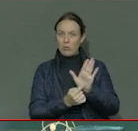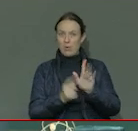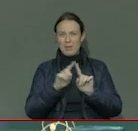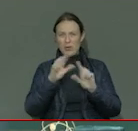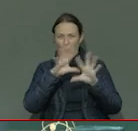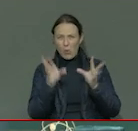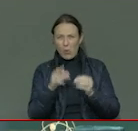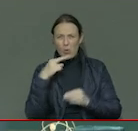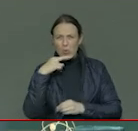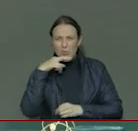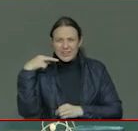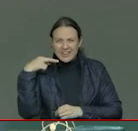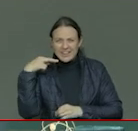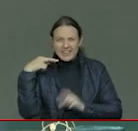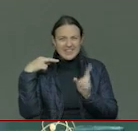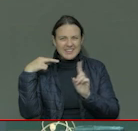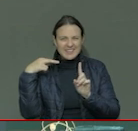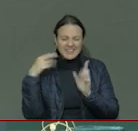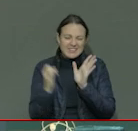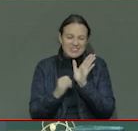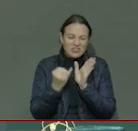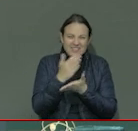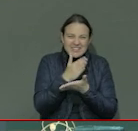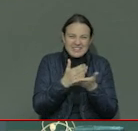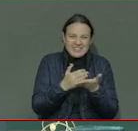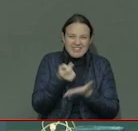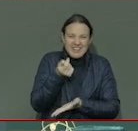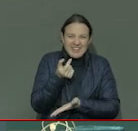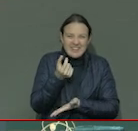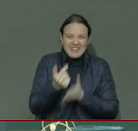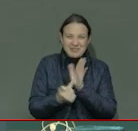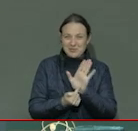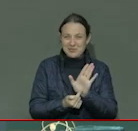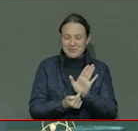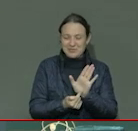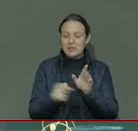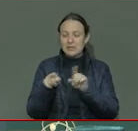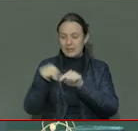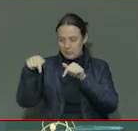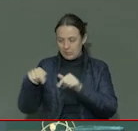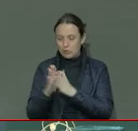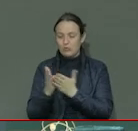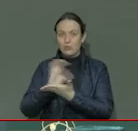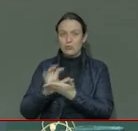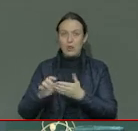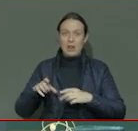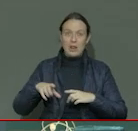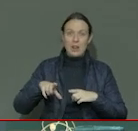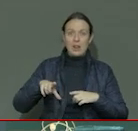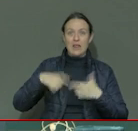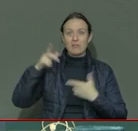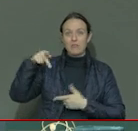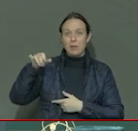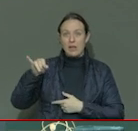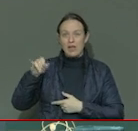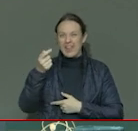real. It is what they want us to see. So this idea in Life of Pi about the fine line between fact and